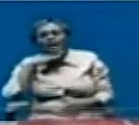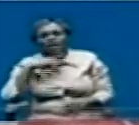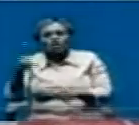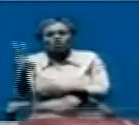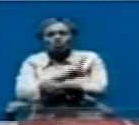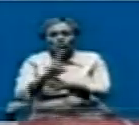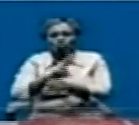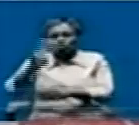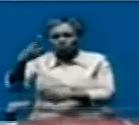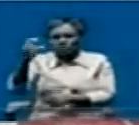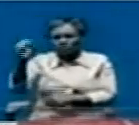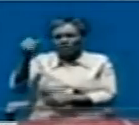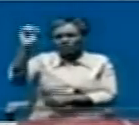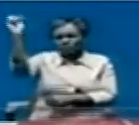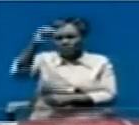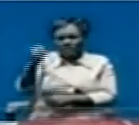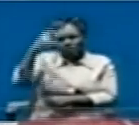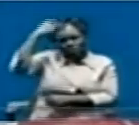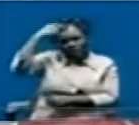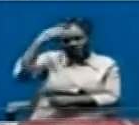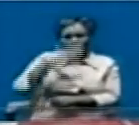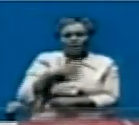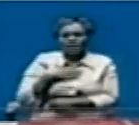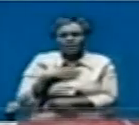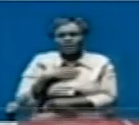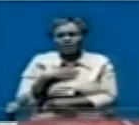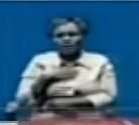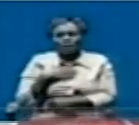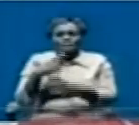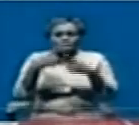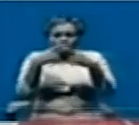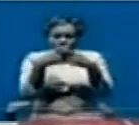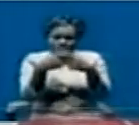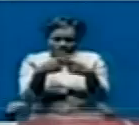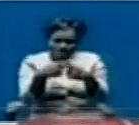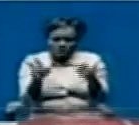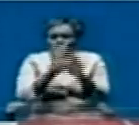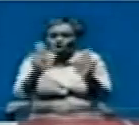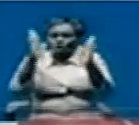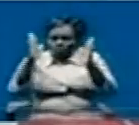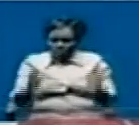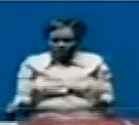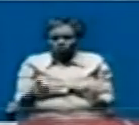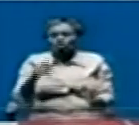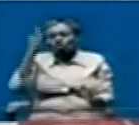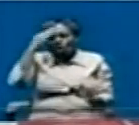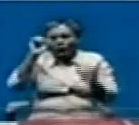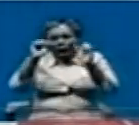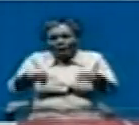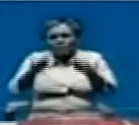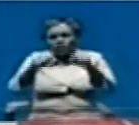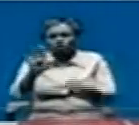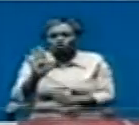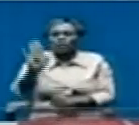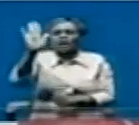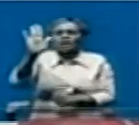at least 25% of my brain. So I'm working hard at that. But no one knows your ability